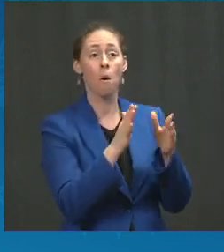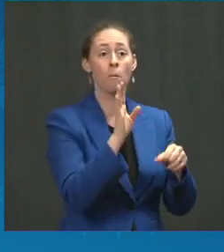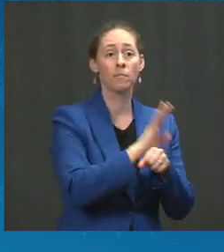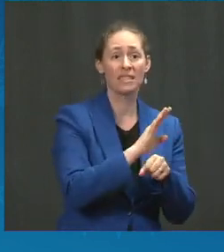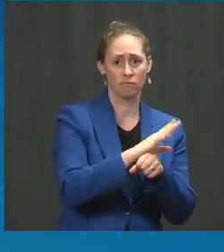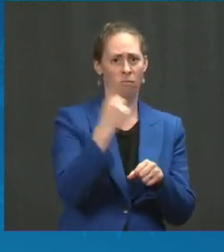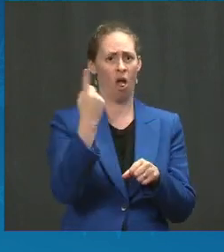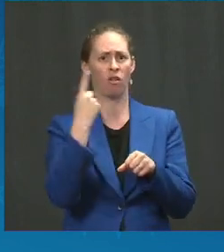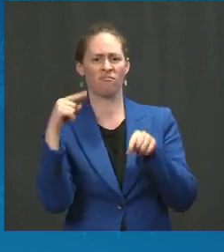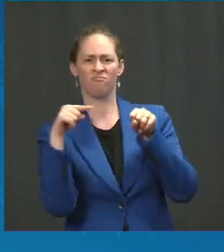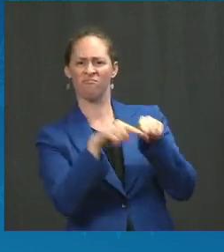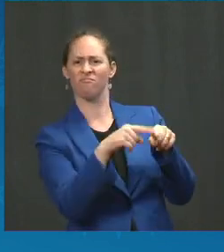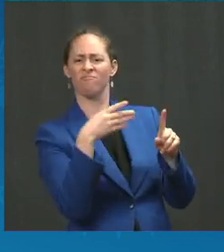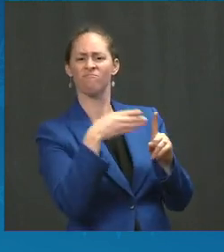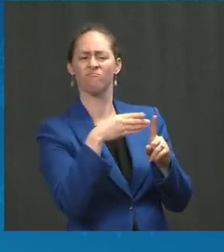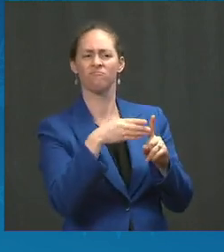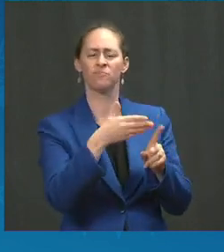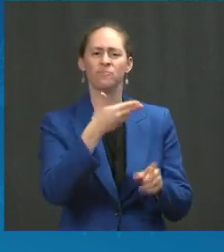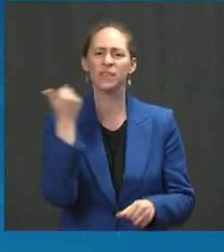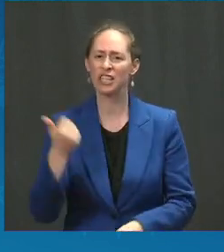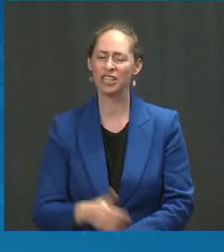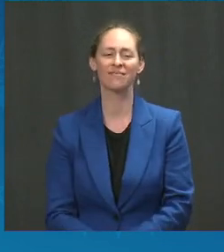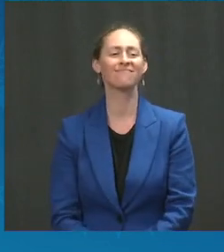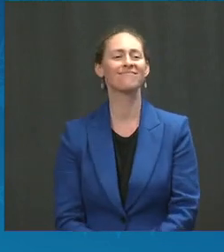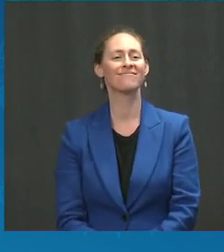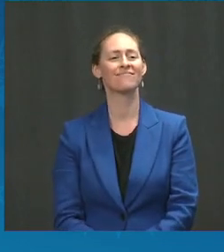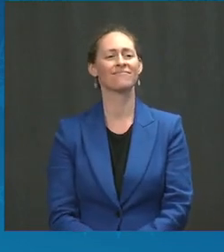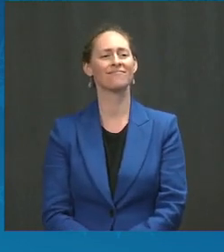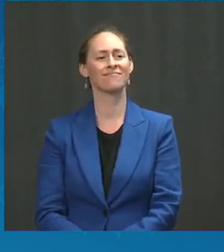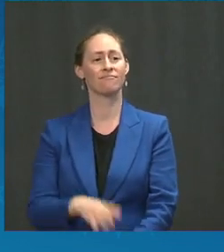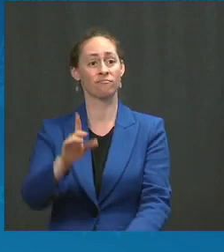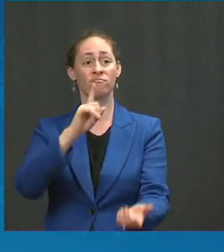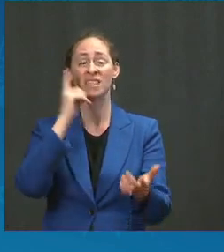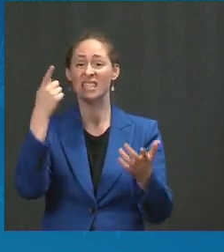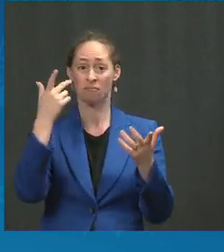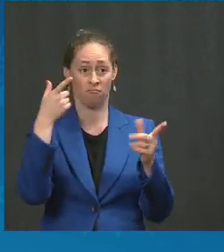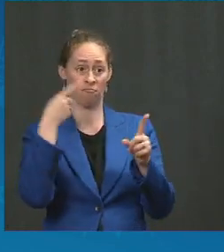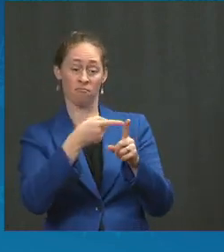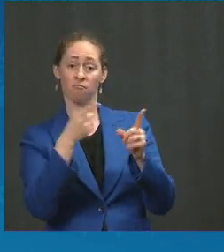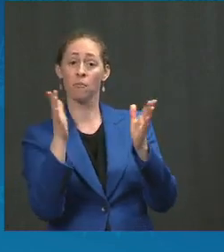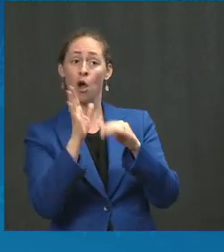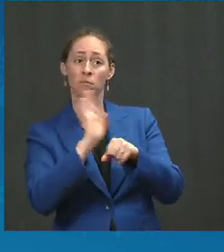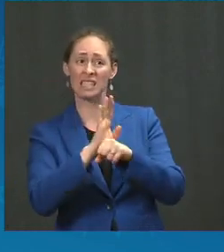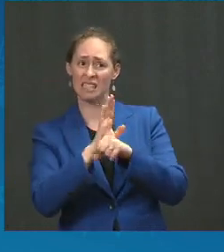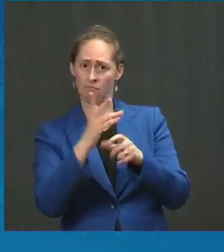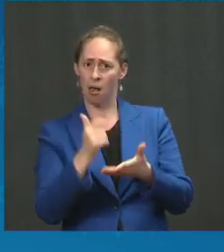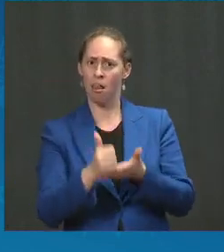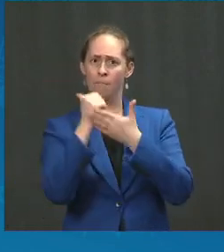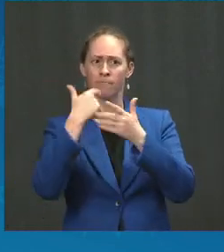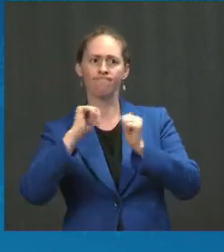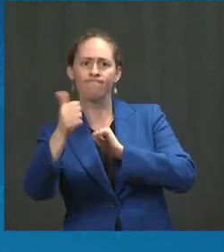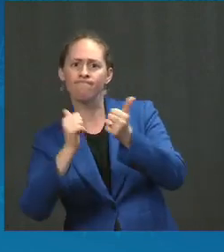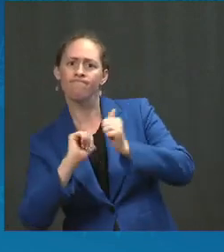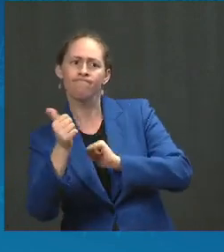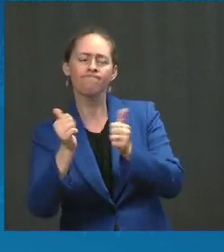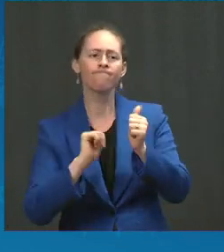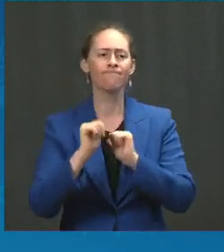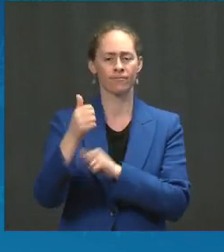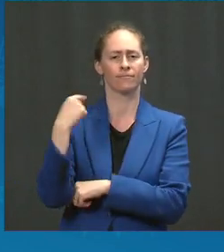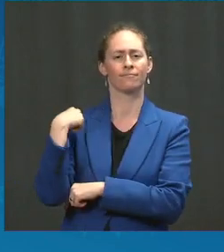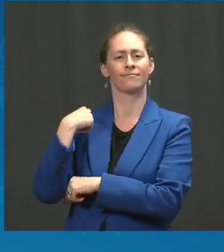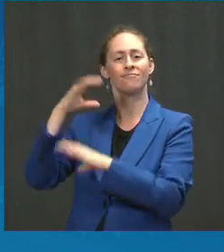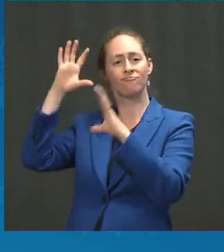competitive. The president and I spent a lot of time thinking about our relationship with our allies and even our adversaries around the